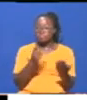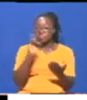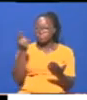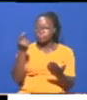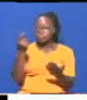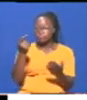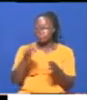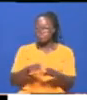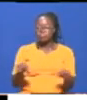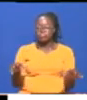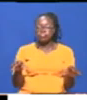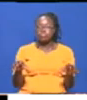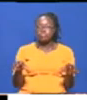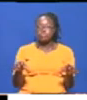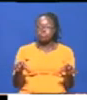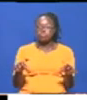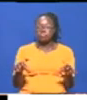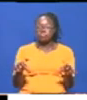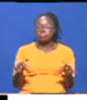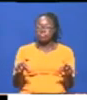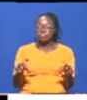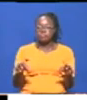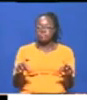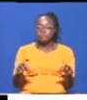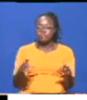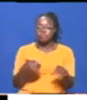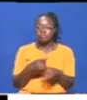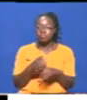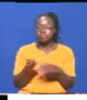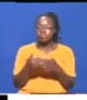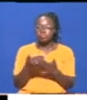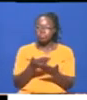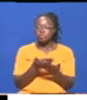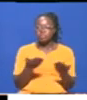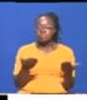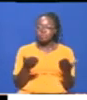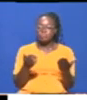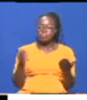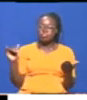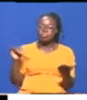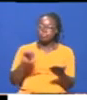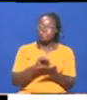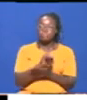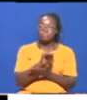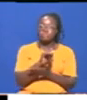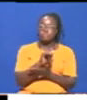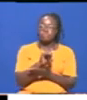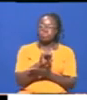market, and but all these products are imported.